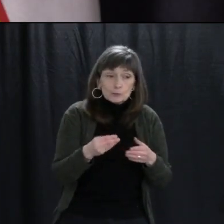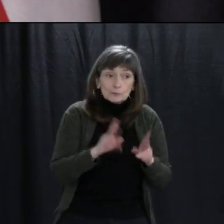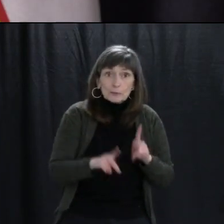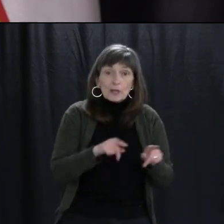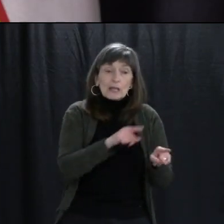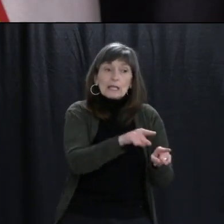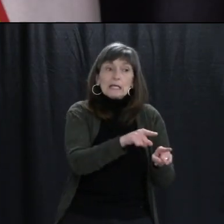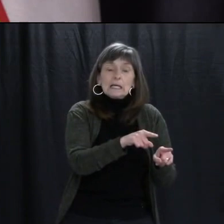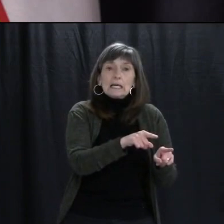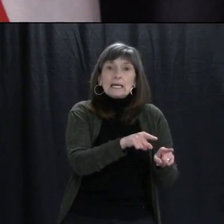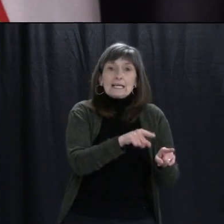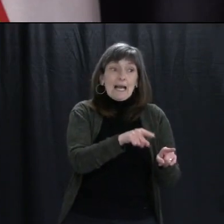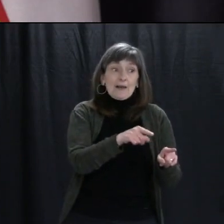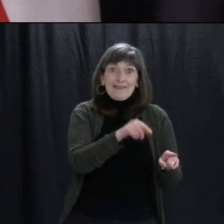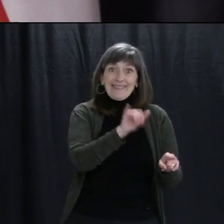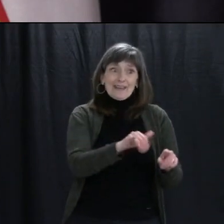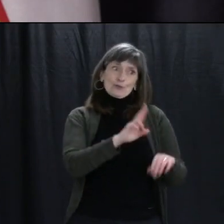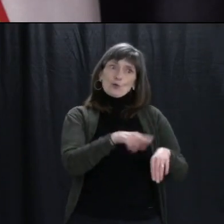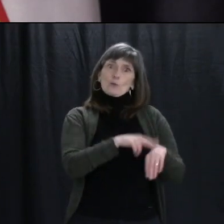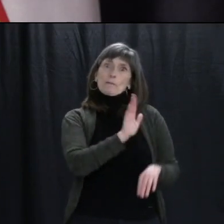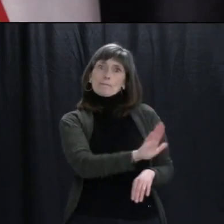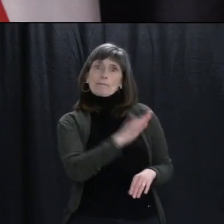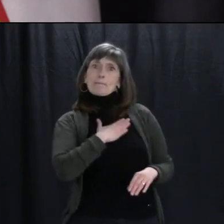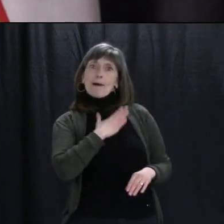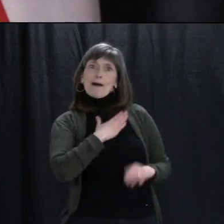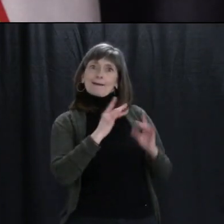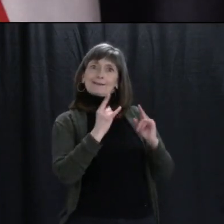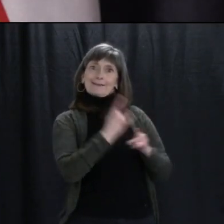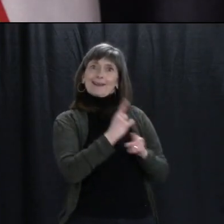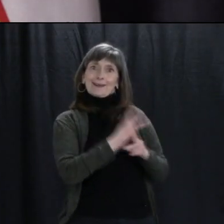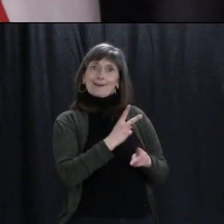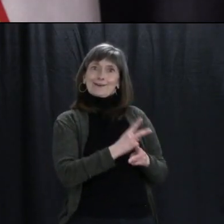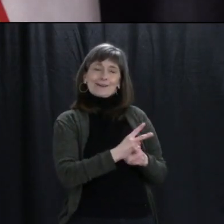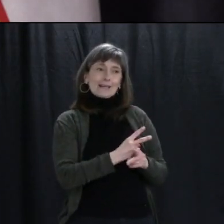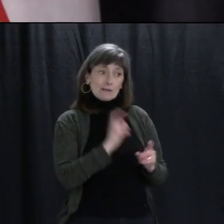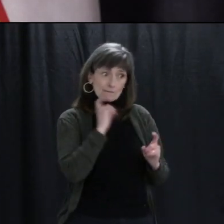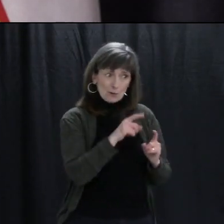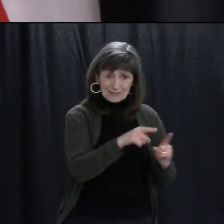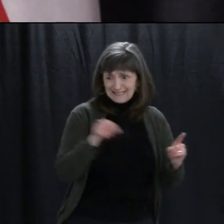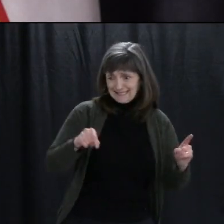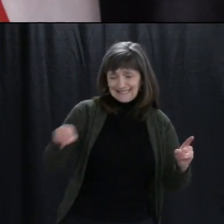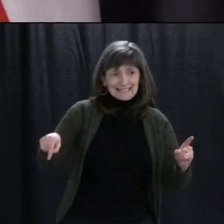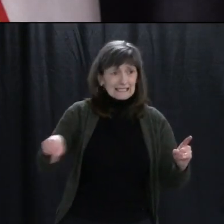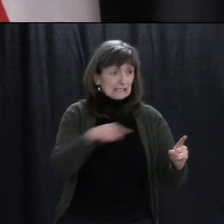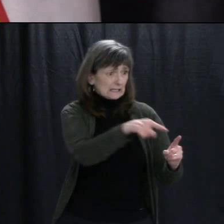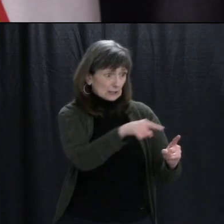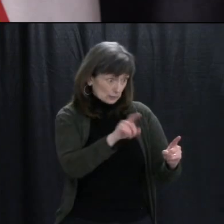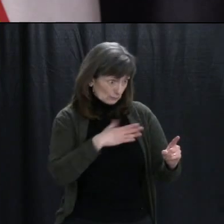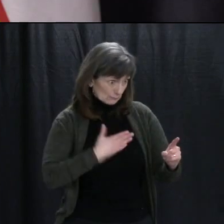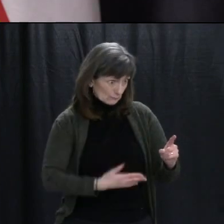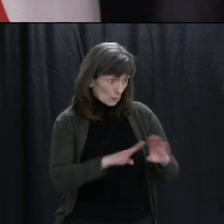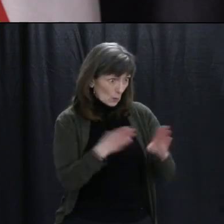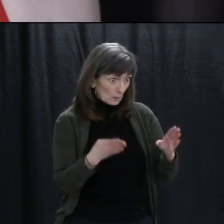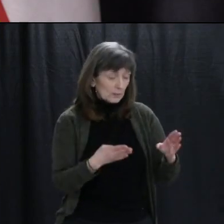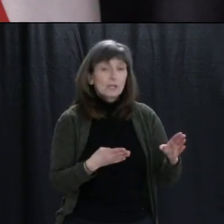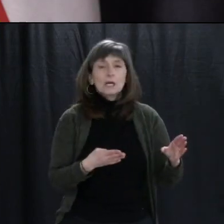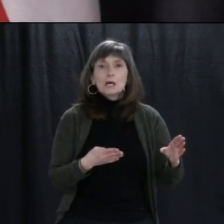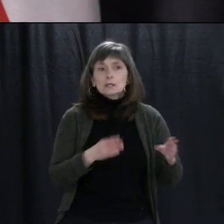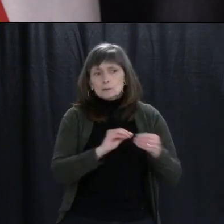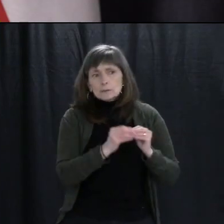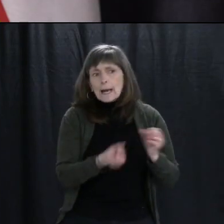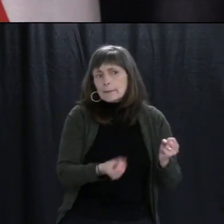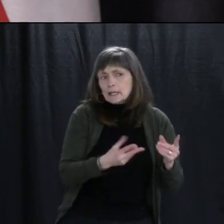that child back into the operation, keeping in mind that the guidelines are very different. Physical distancing, the numbers within those